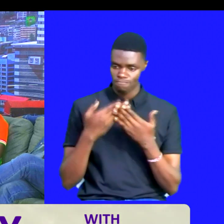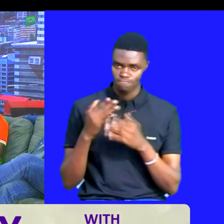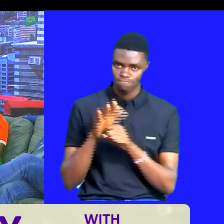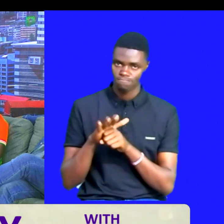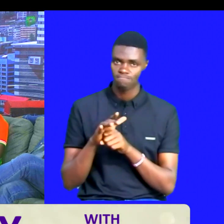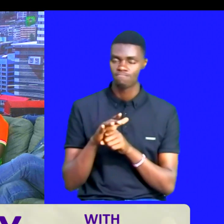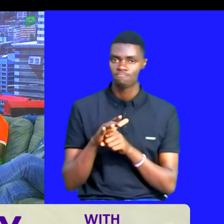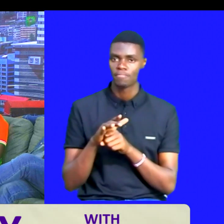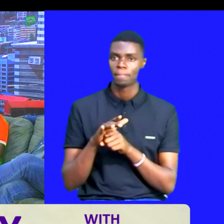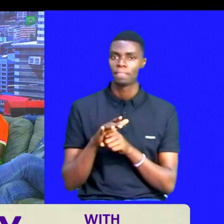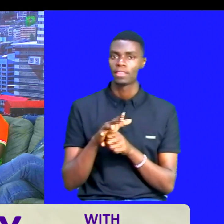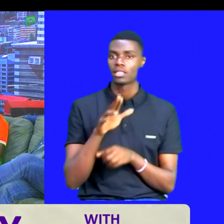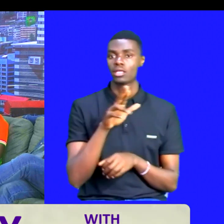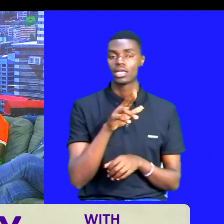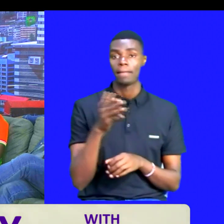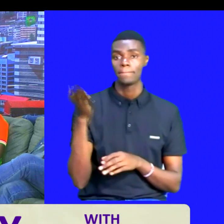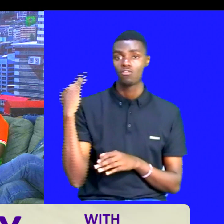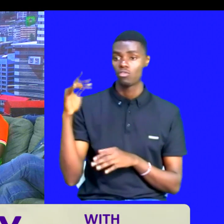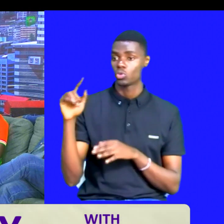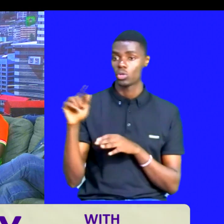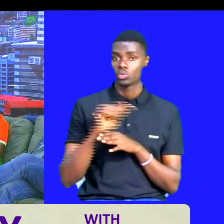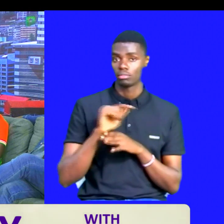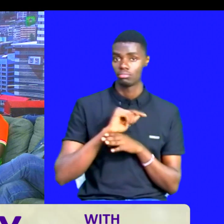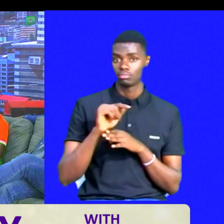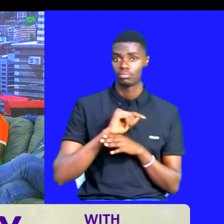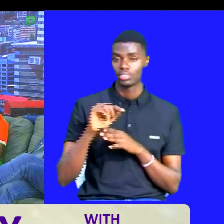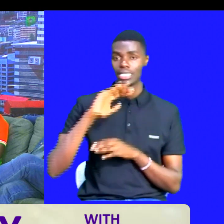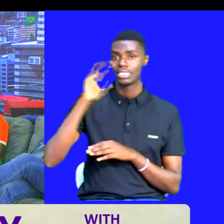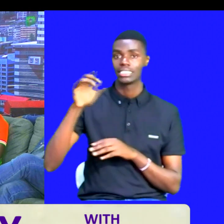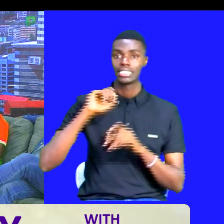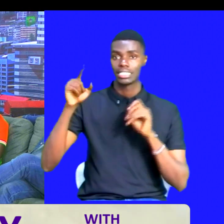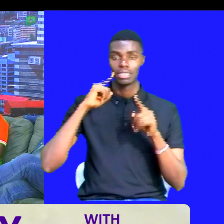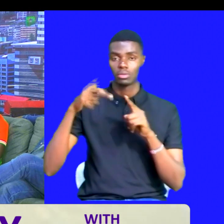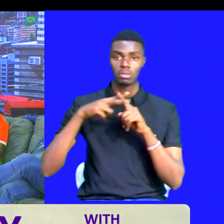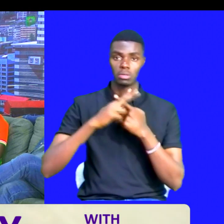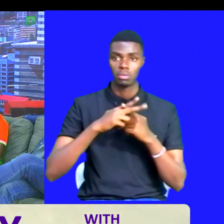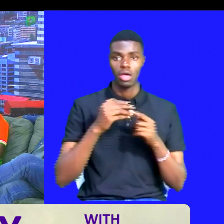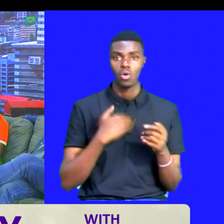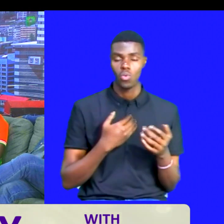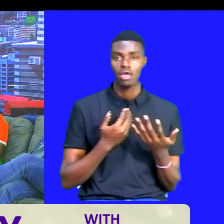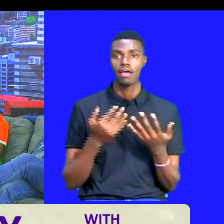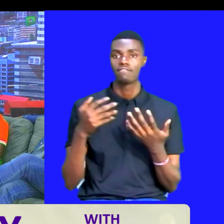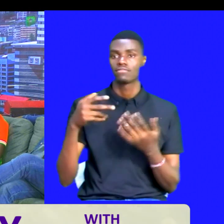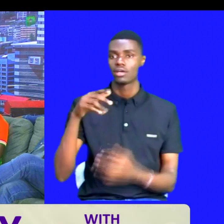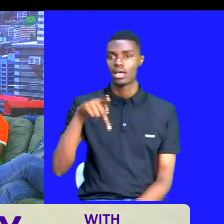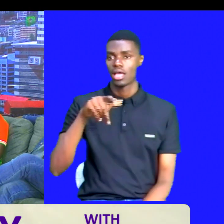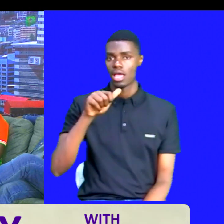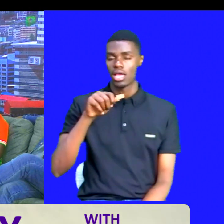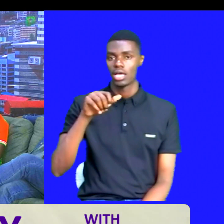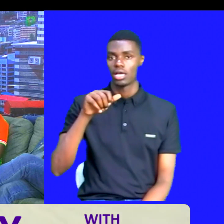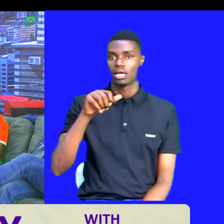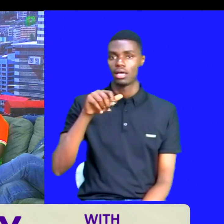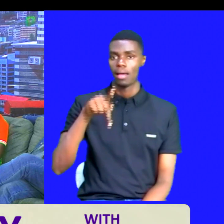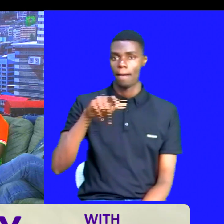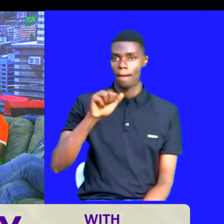because it's like we used to train at the city stadium. It's closed now Right. for the renovation. Right. So Renovations. we have a home at the Parkland Sports Club, and